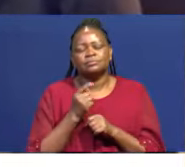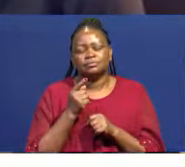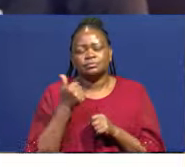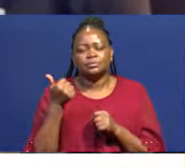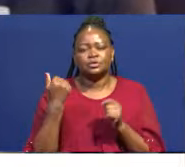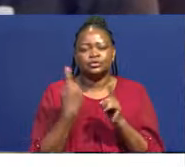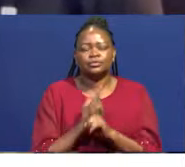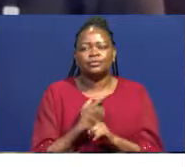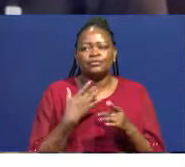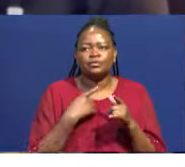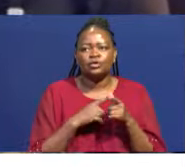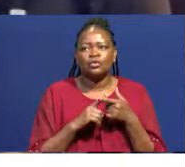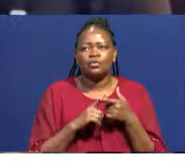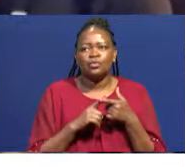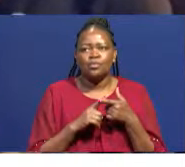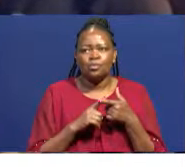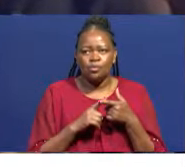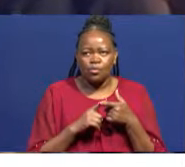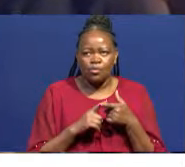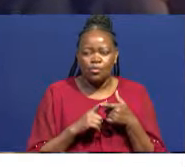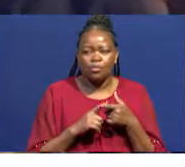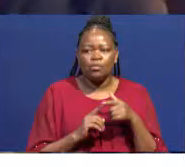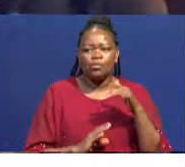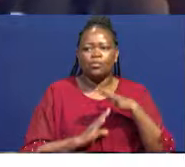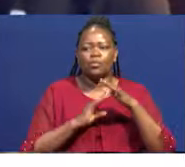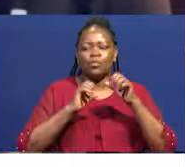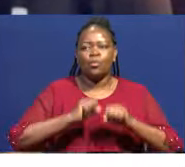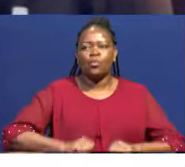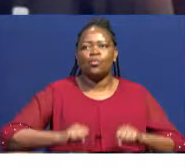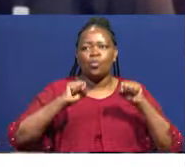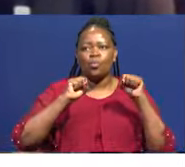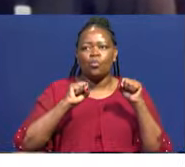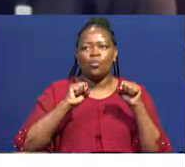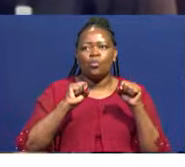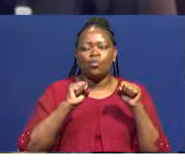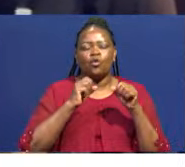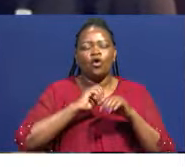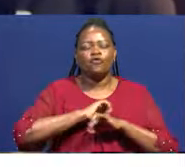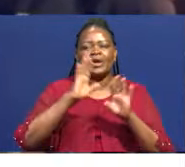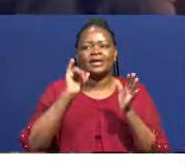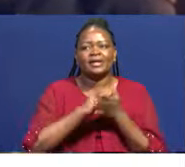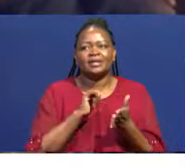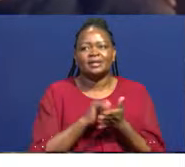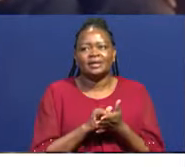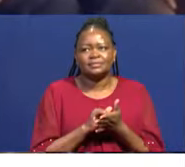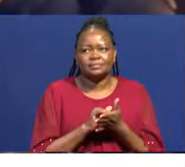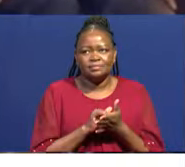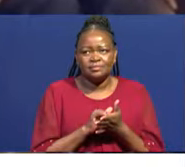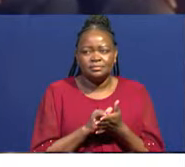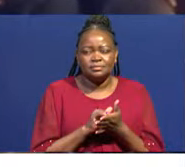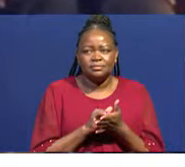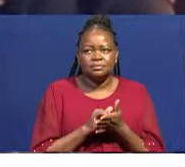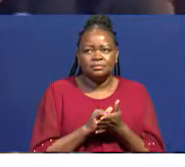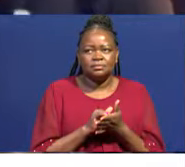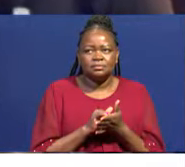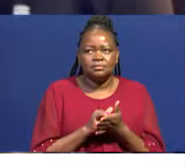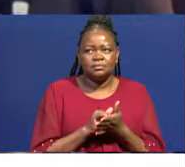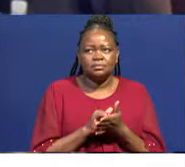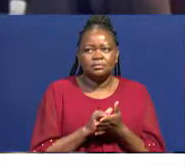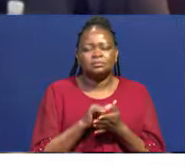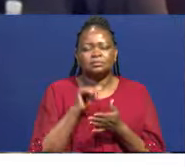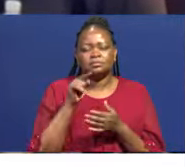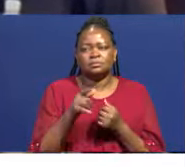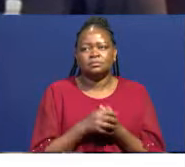delegates during the technical meeting of the senior officials, it is obvious that finance state are a different